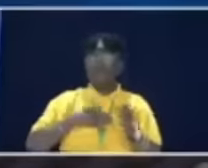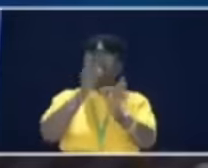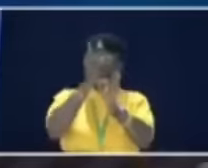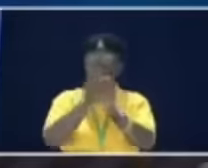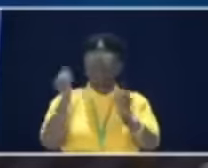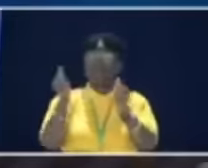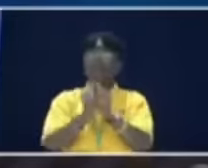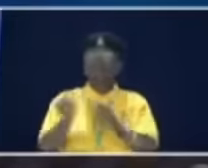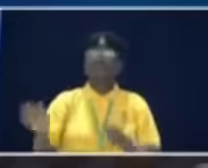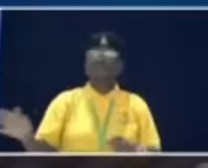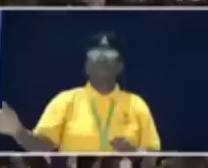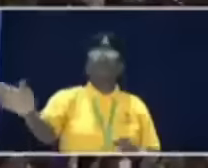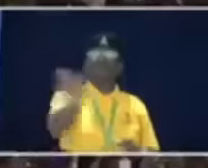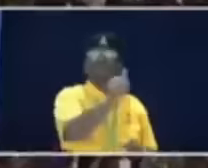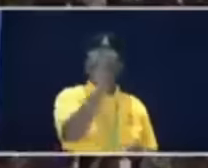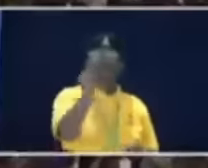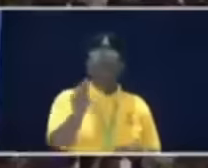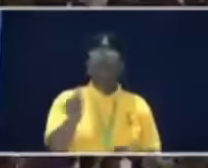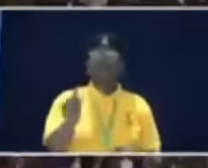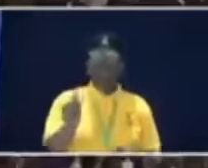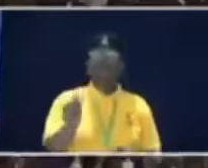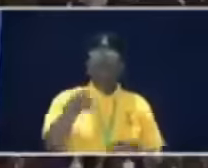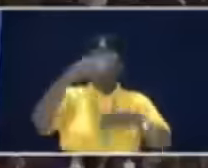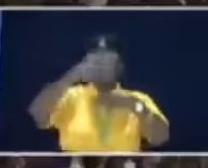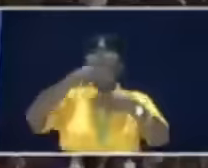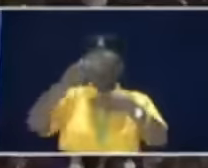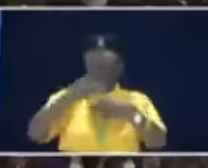Wall of Jericho, come down.